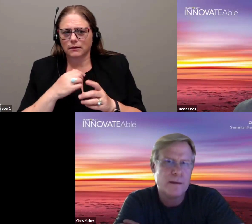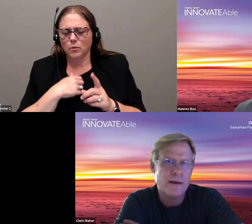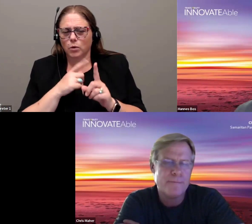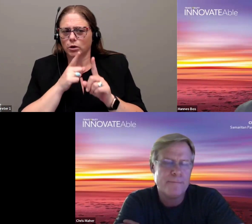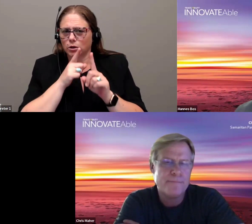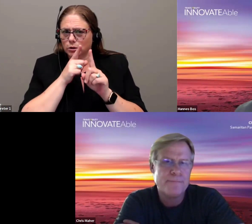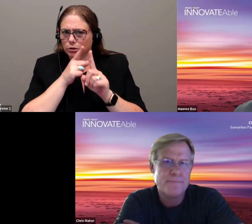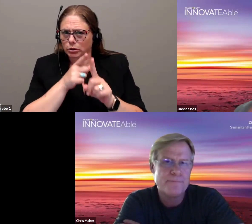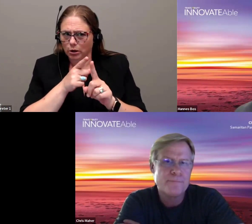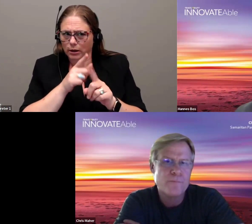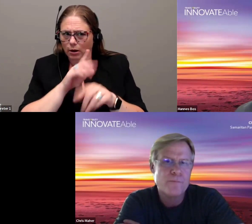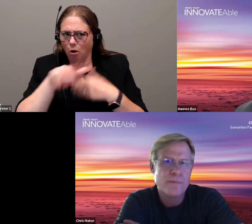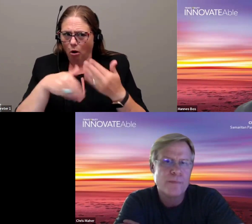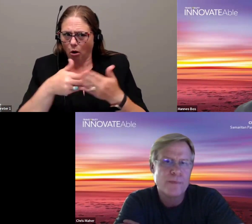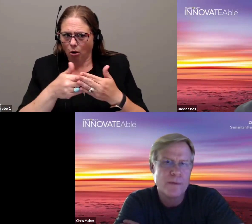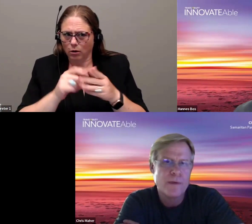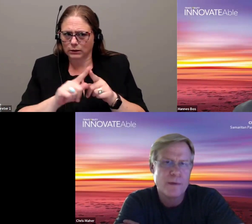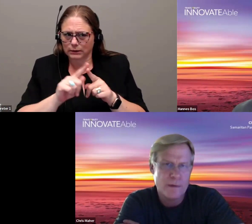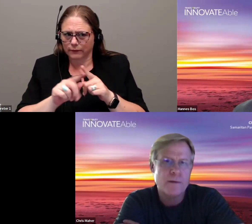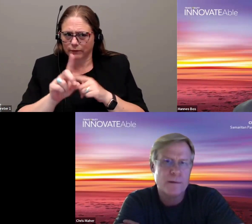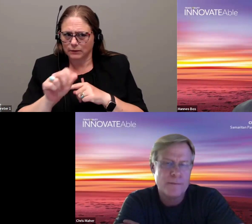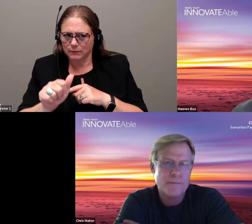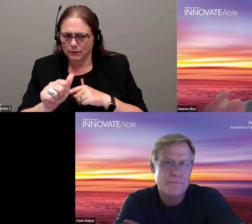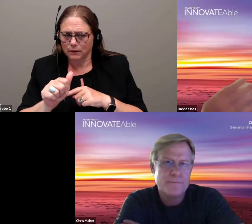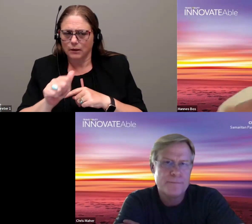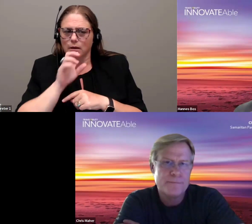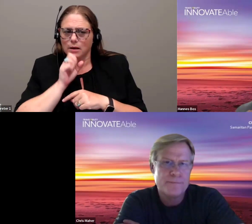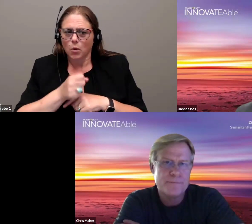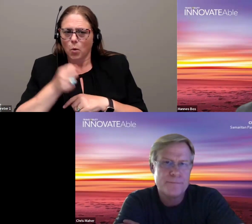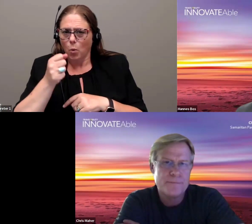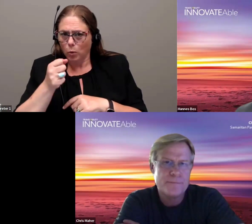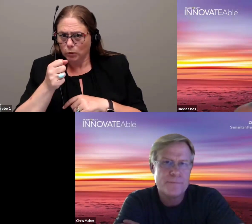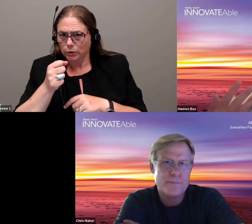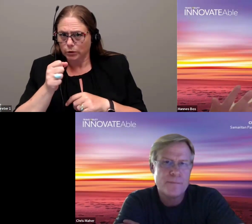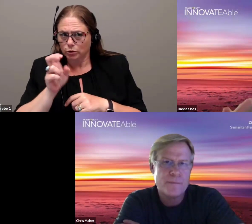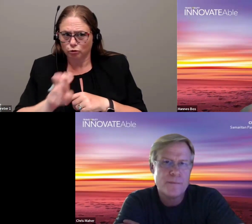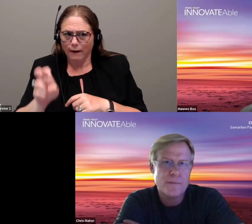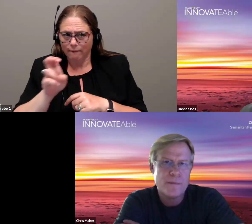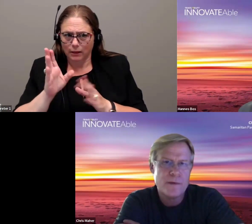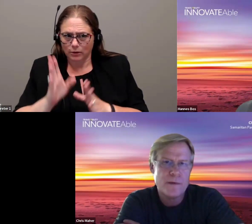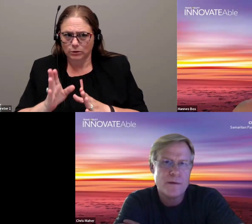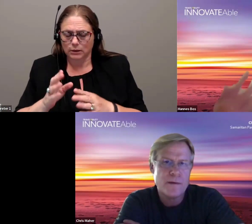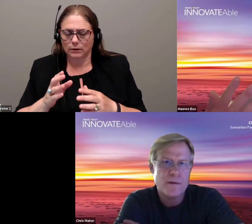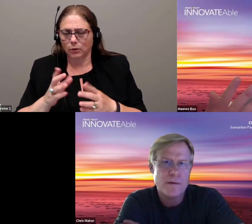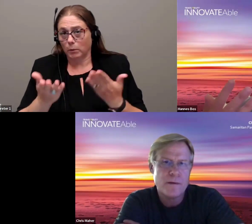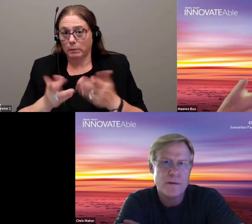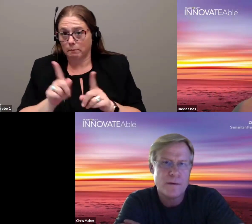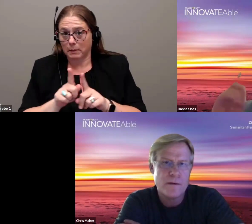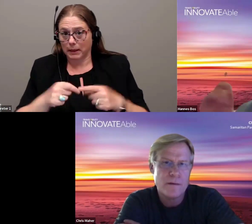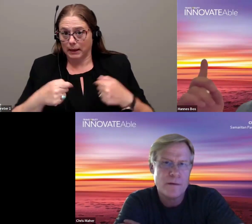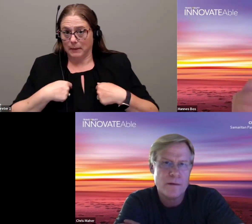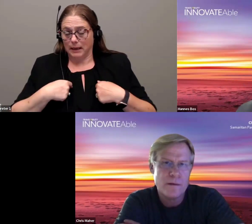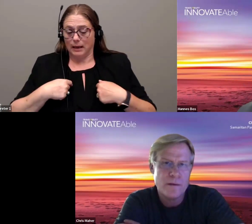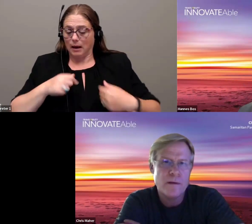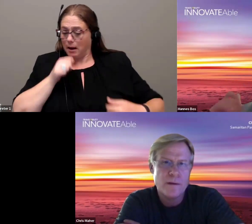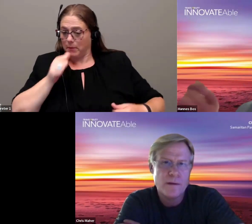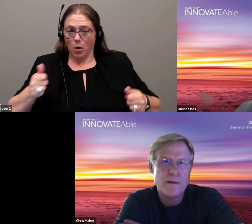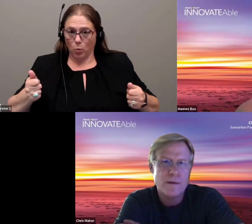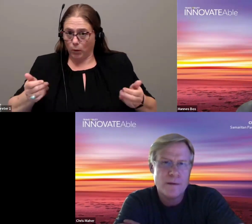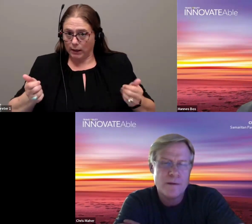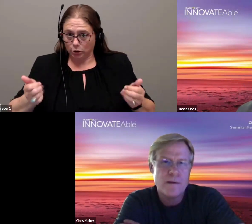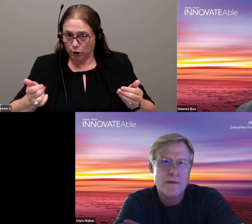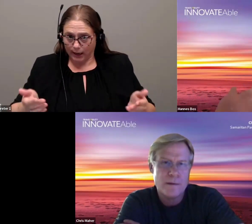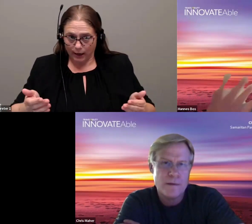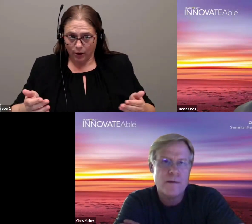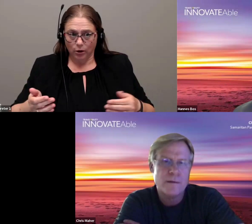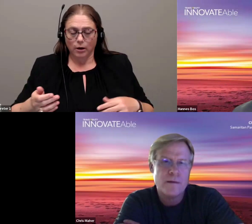disabilities, and that includes the elderly senior travelers, for example, or people like myself. I'm not in a wheelchair. I can walk, but I can only walk 20